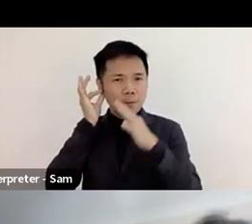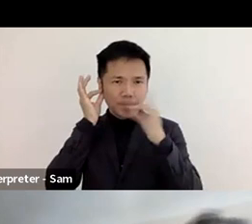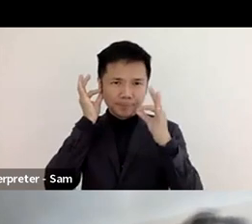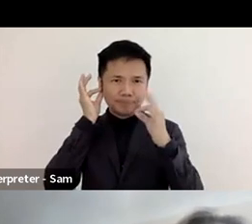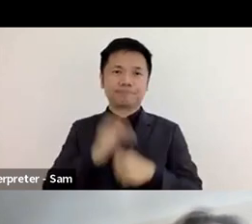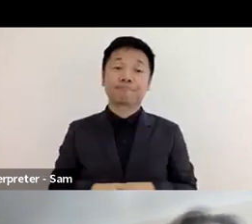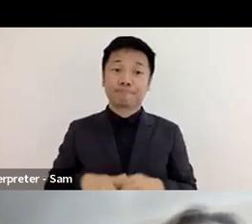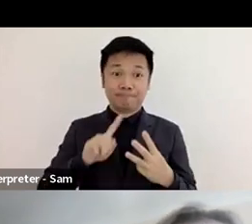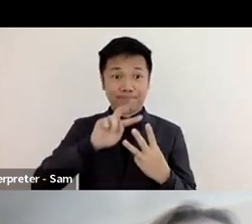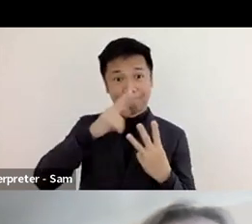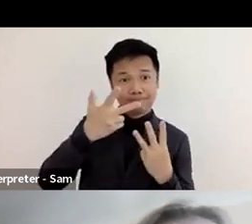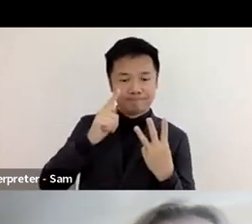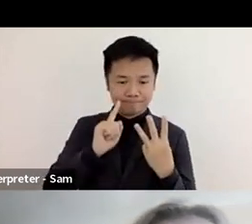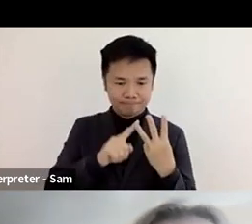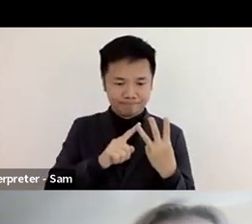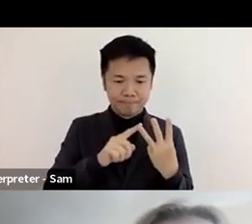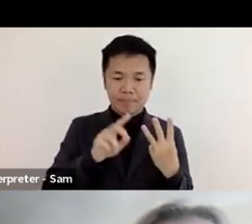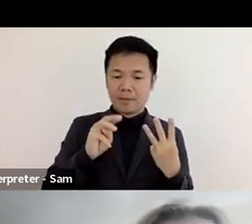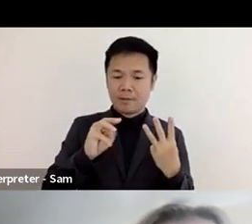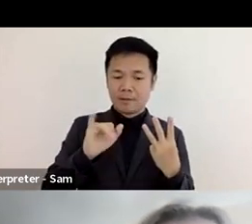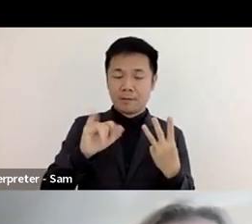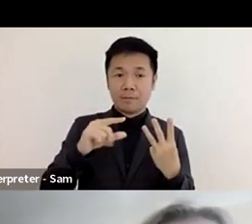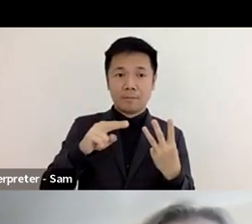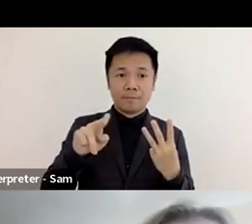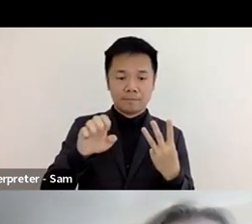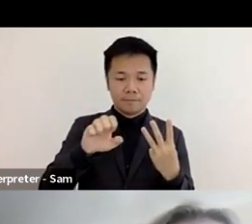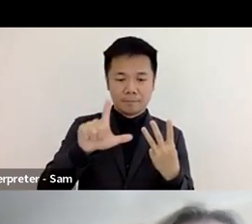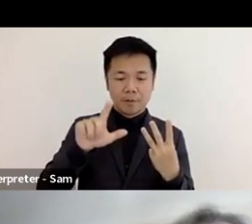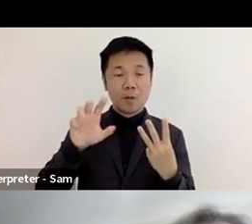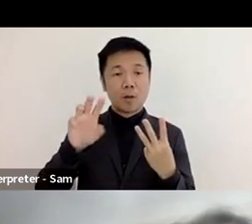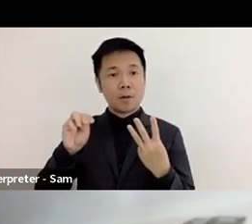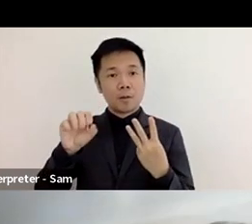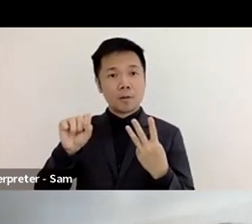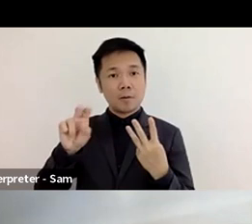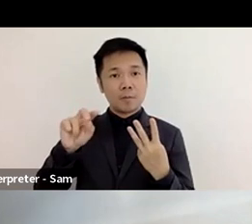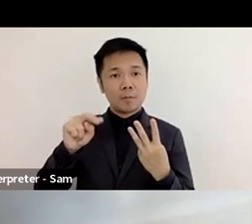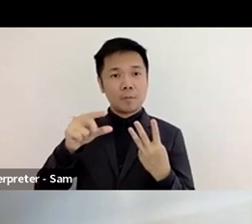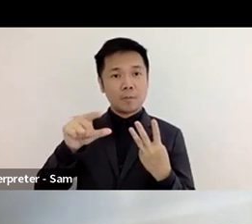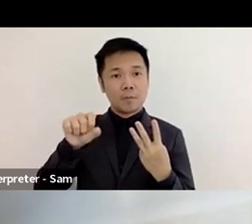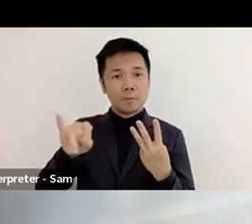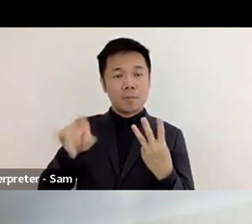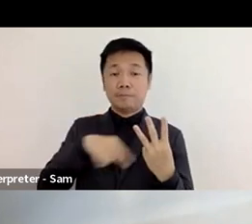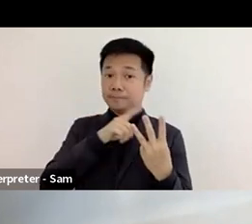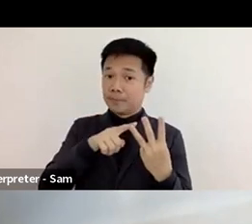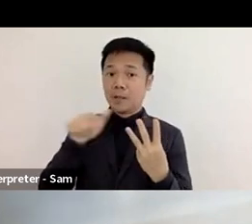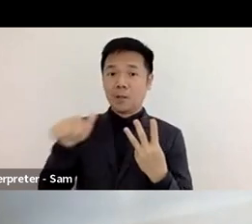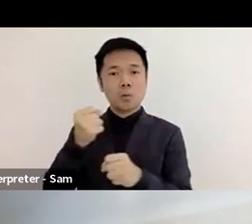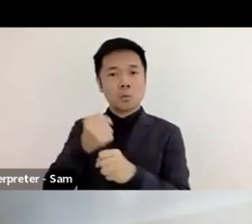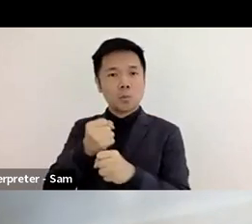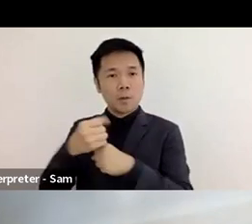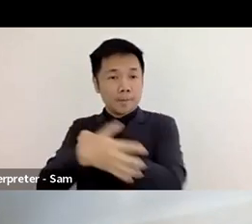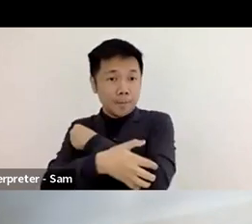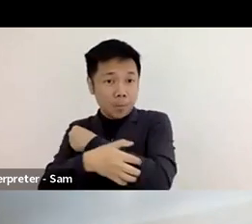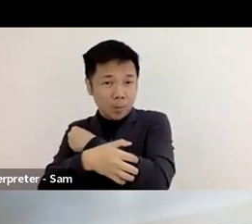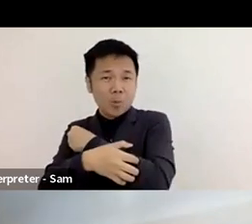panel member is Miguel Monksny. He is a senior officer in the Poverty Eradication and